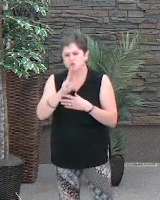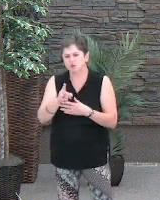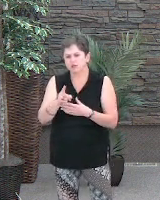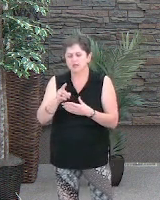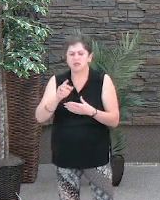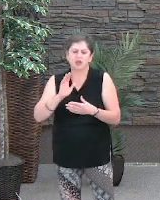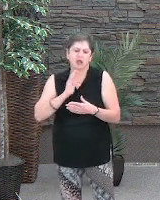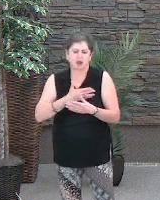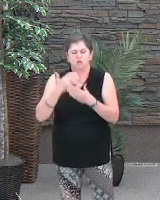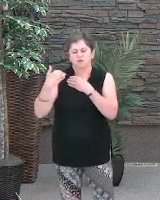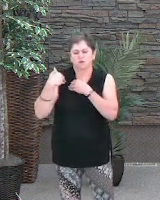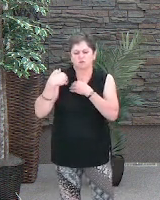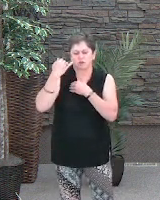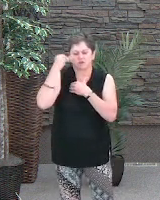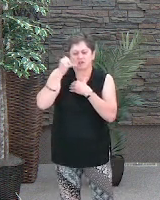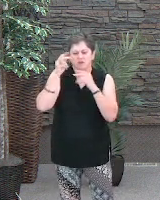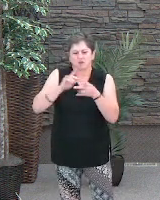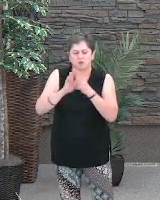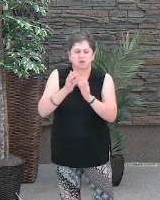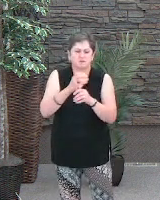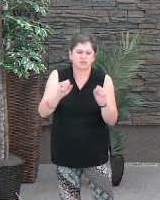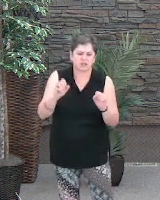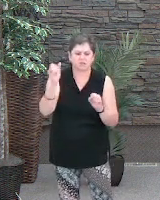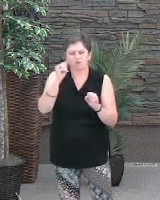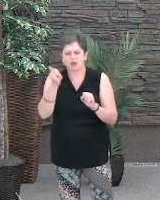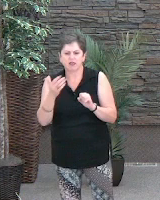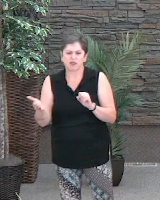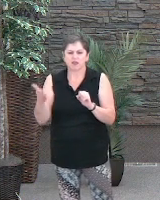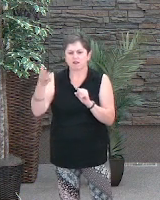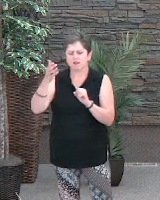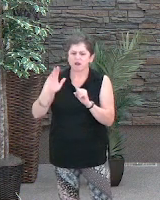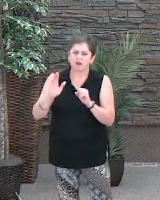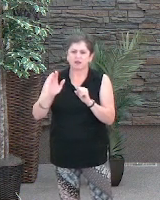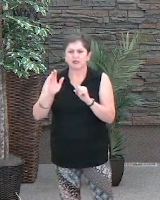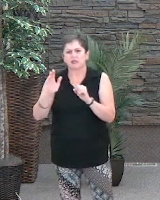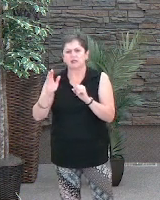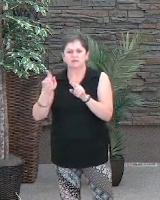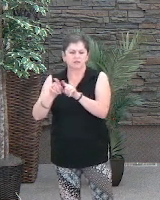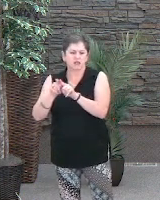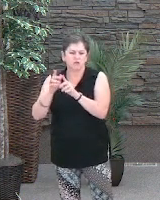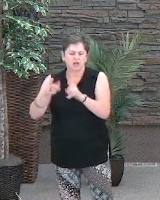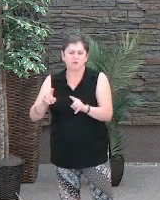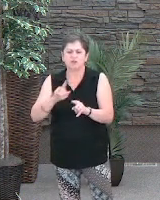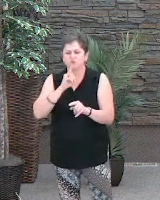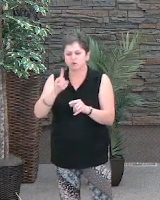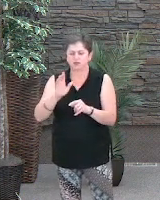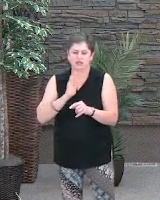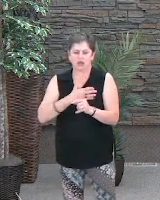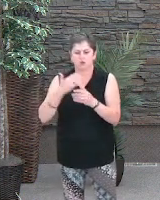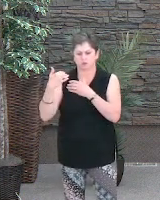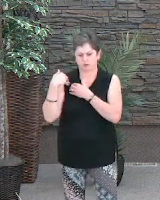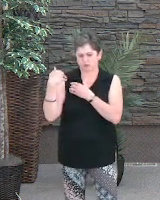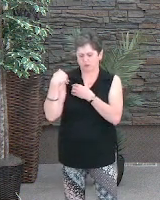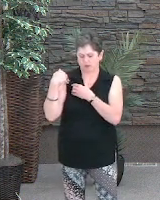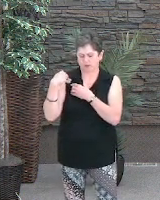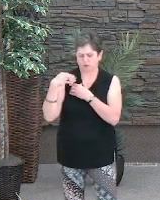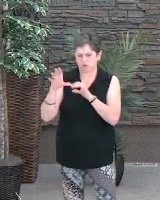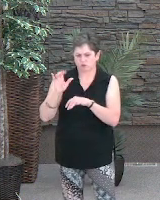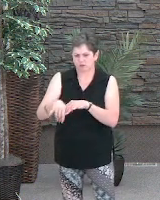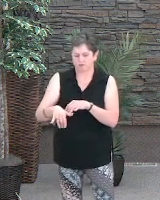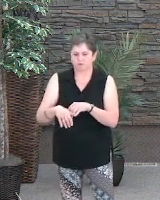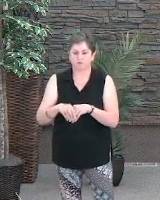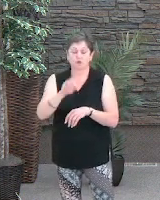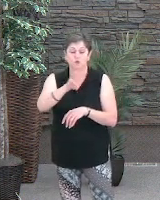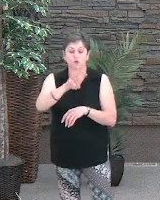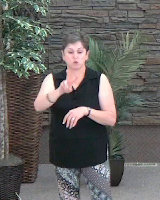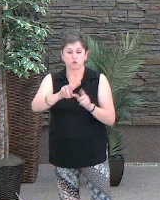to us if anybody is going to get saved or if anything godly is going to get done in this world, it's really up to us. World